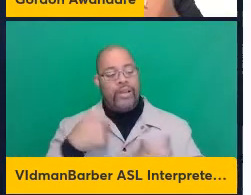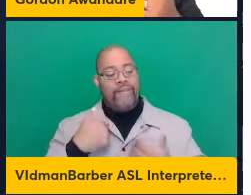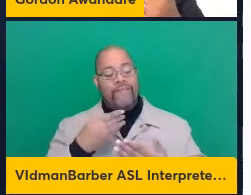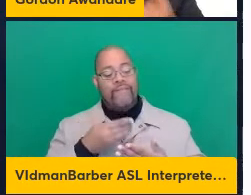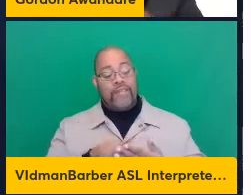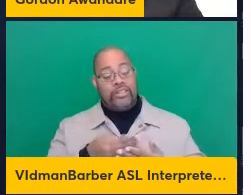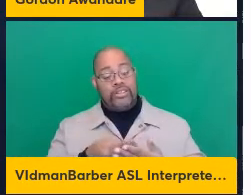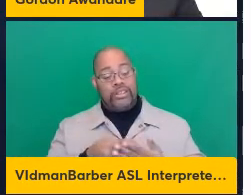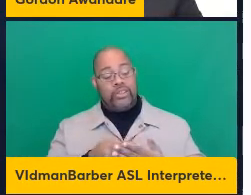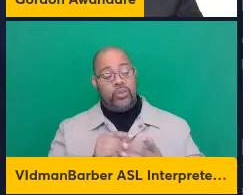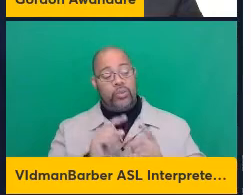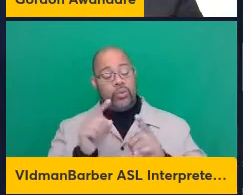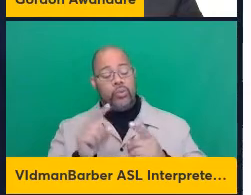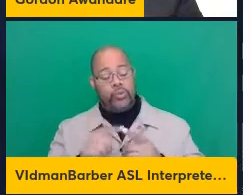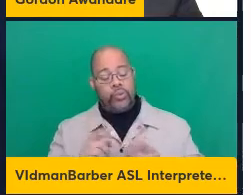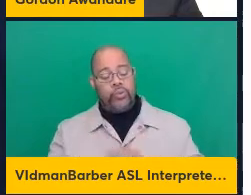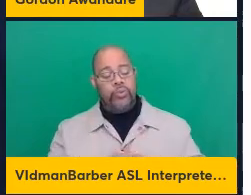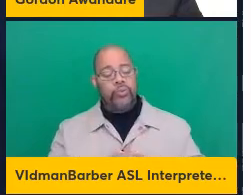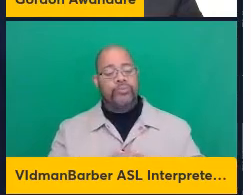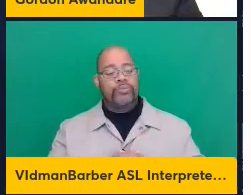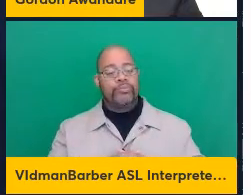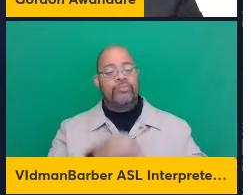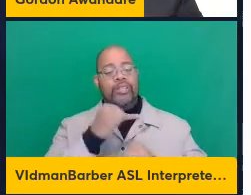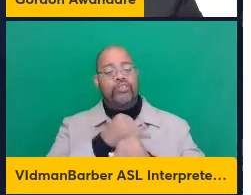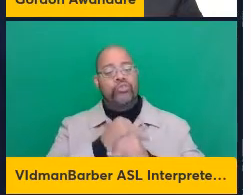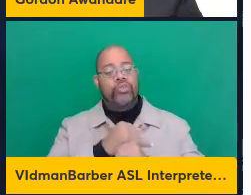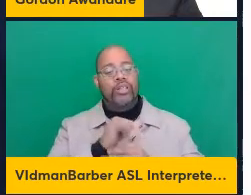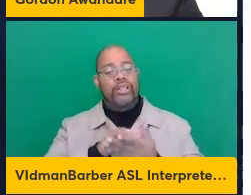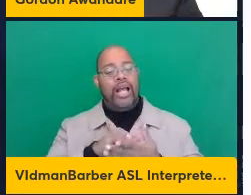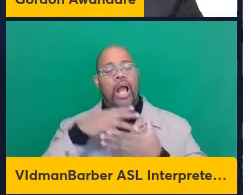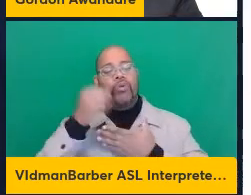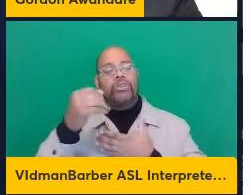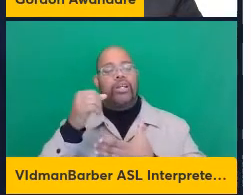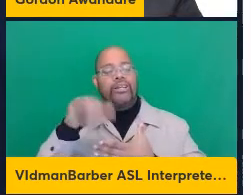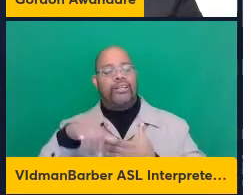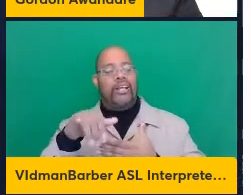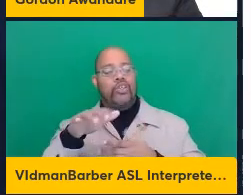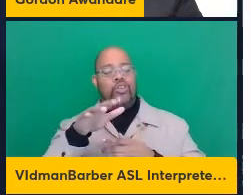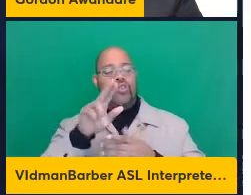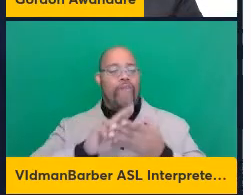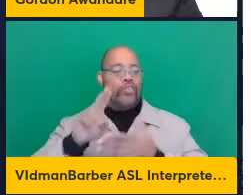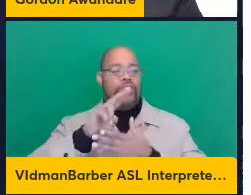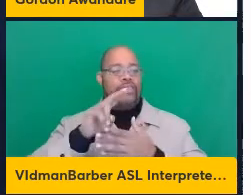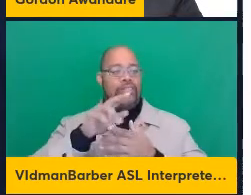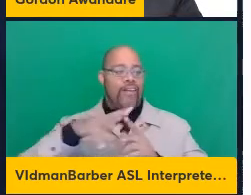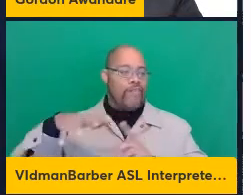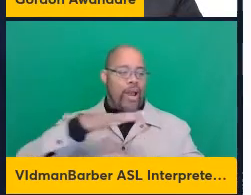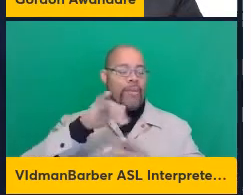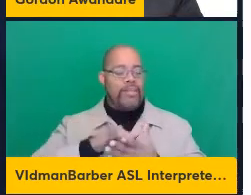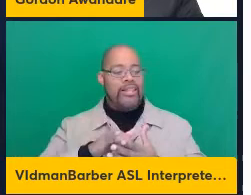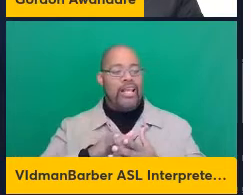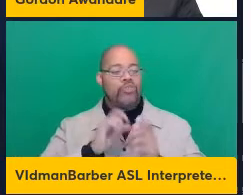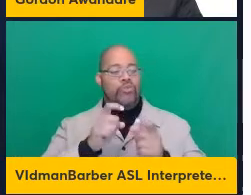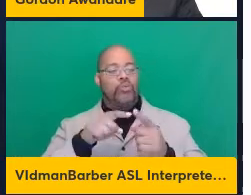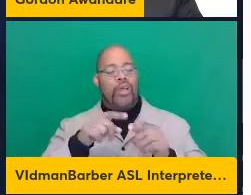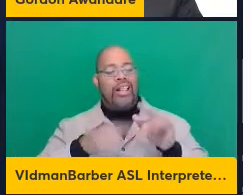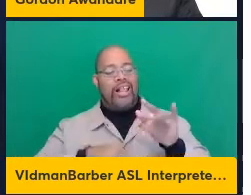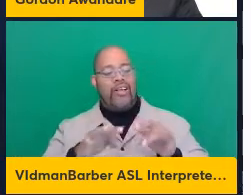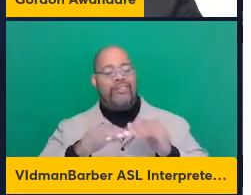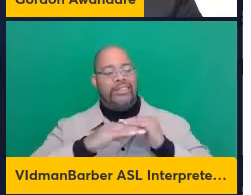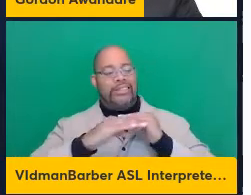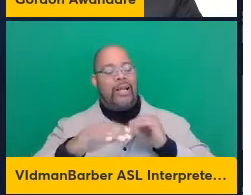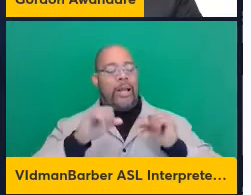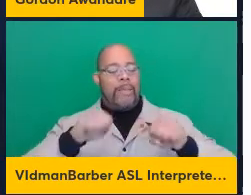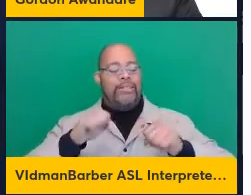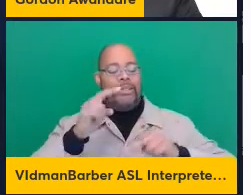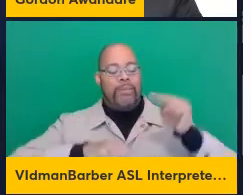funding going into institutes that were outside the university environment, and that also contributed to a lack of sustainable